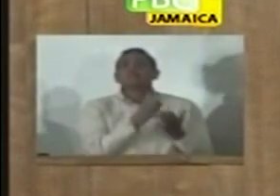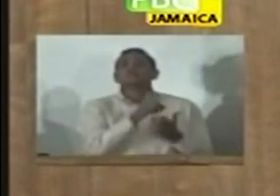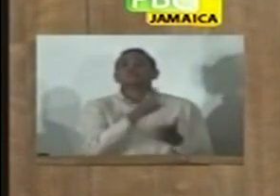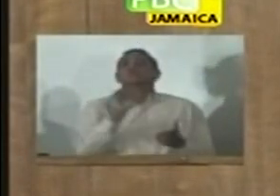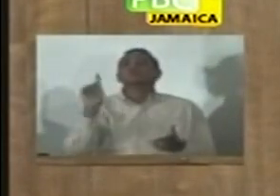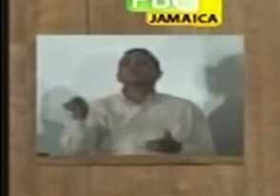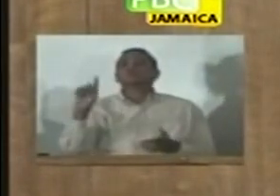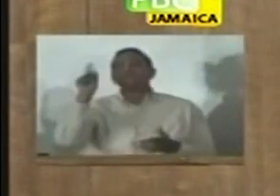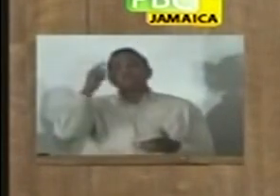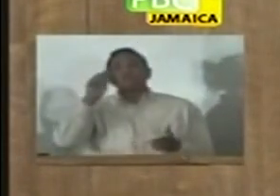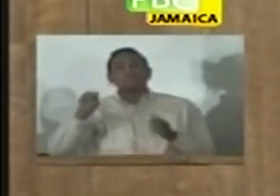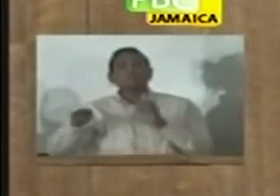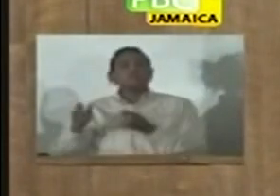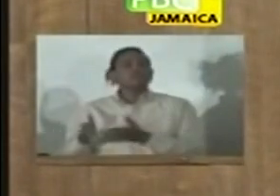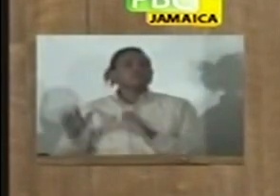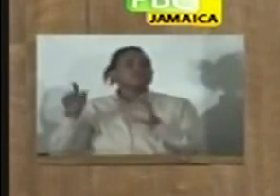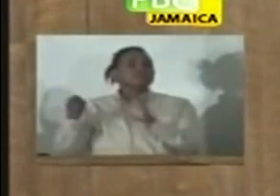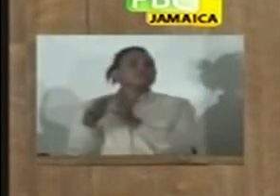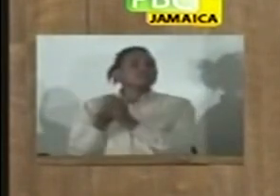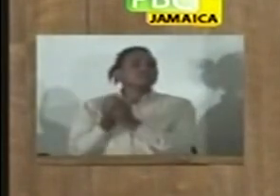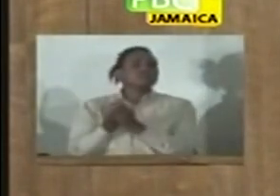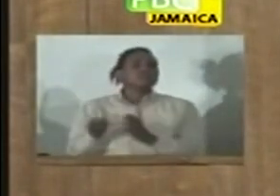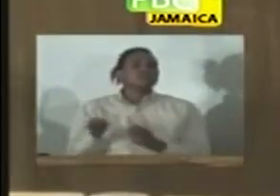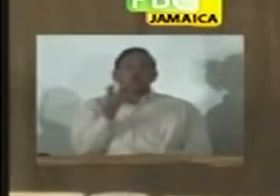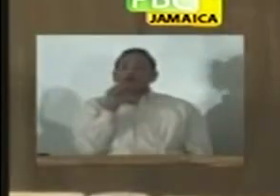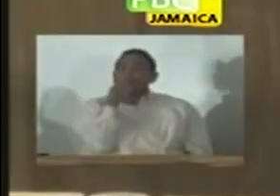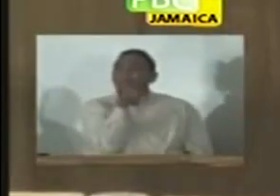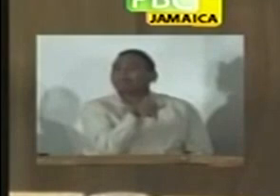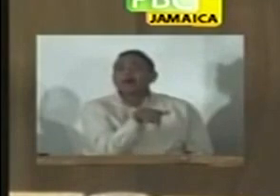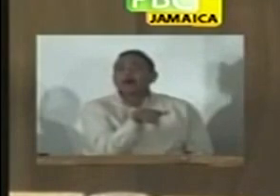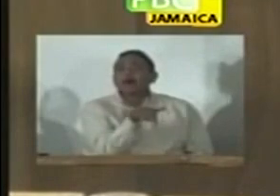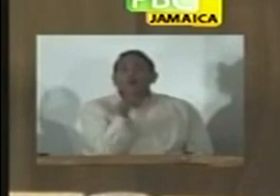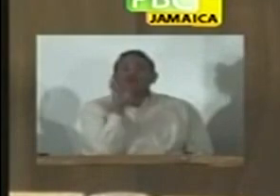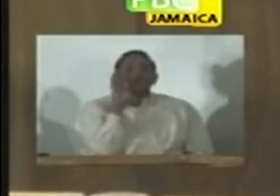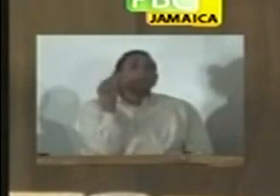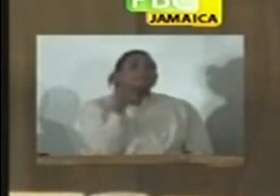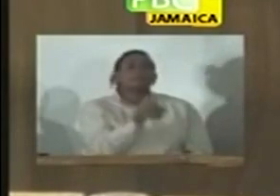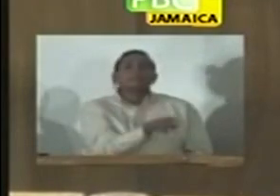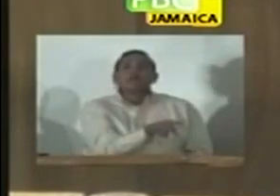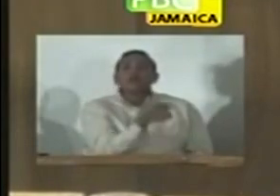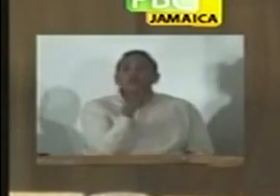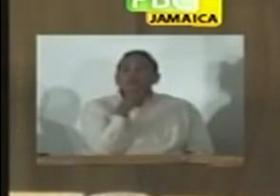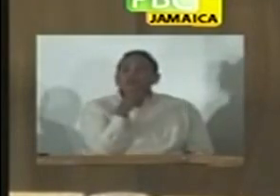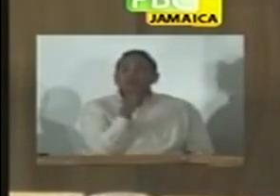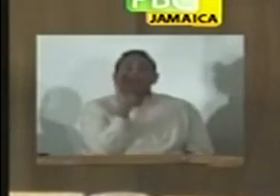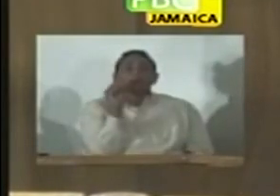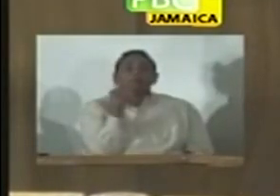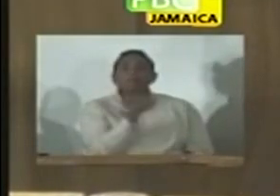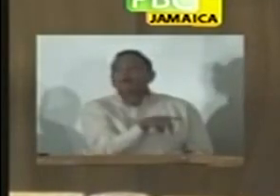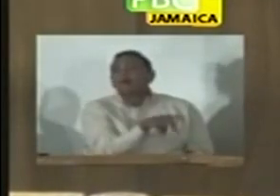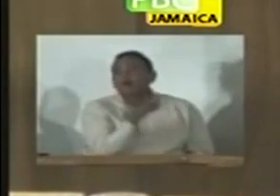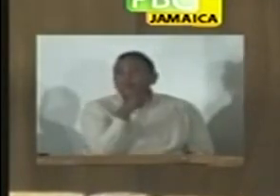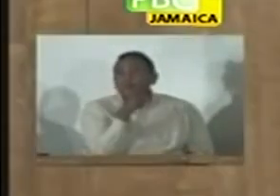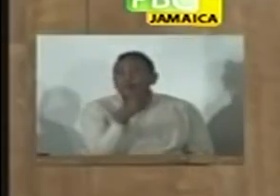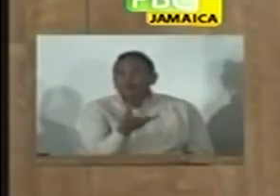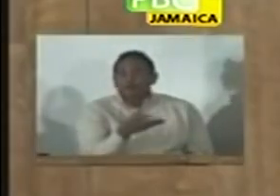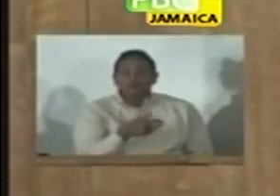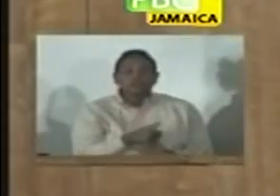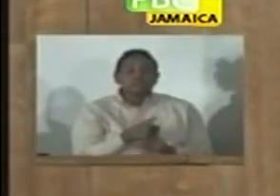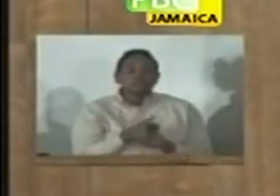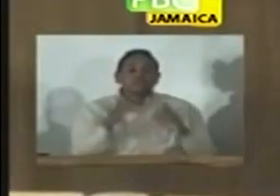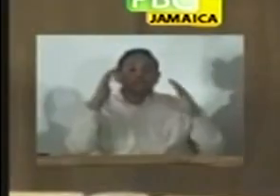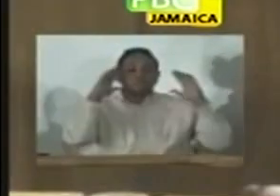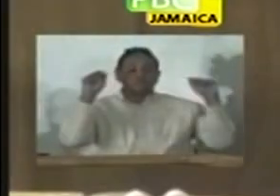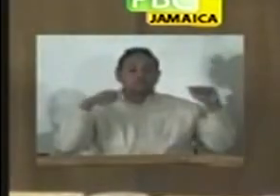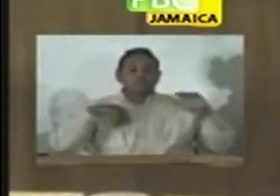fund. And the question is, who must pay it back? Who must pay it back? Mr. President, let me be clear to